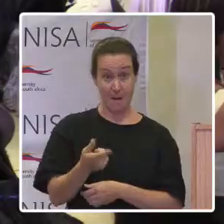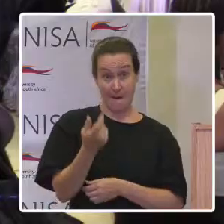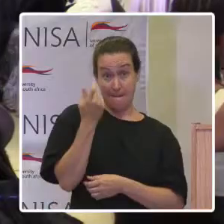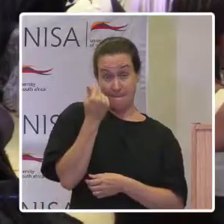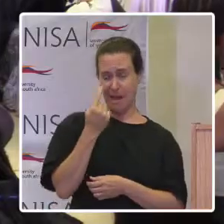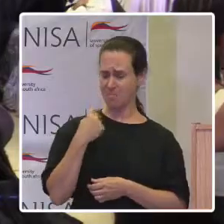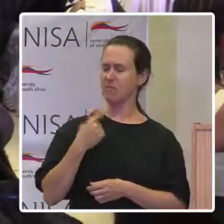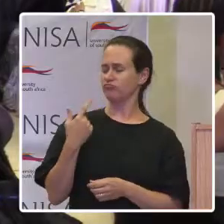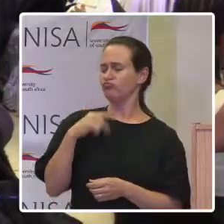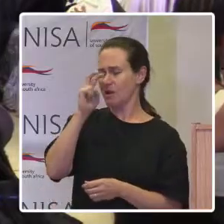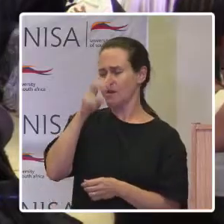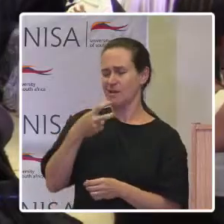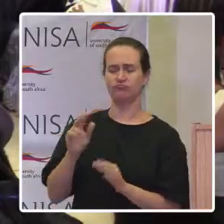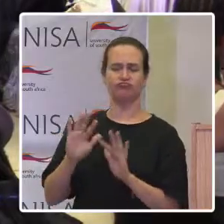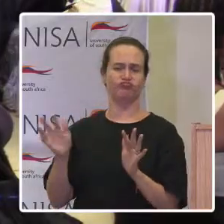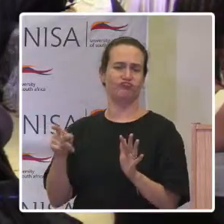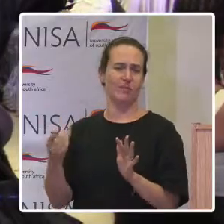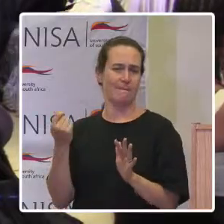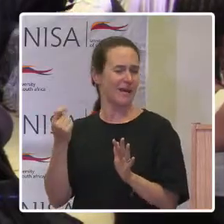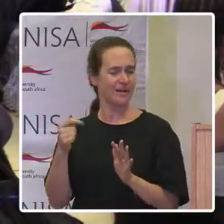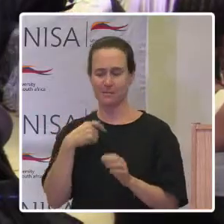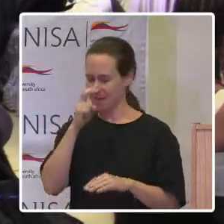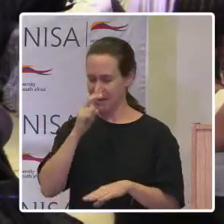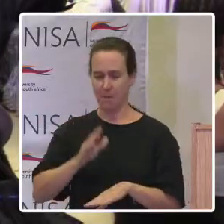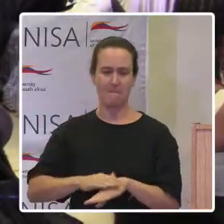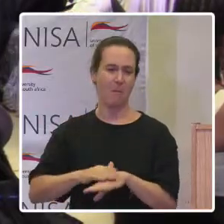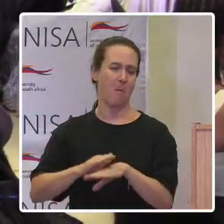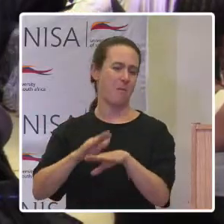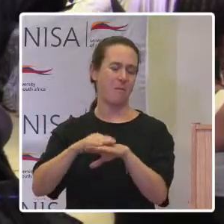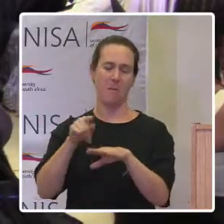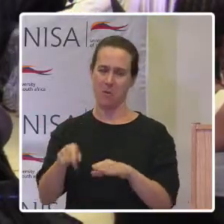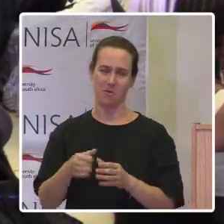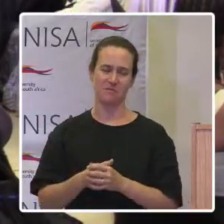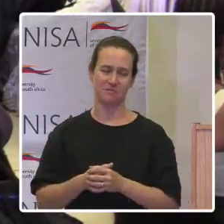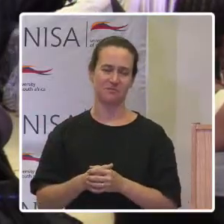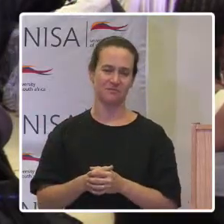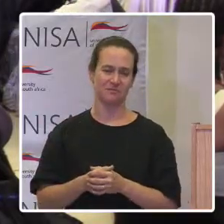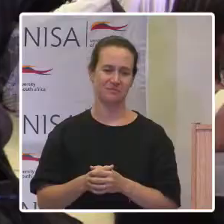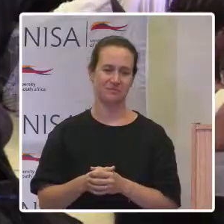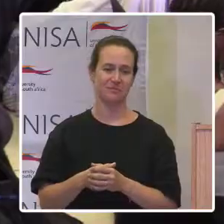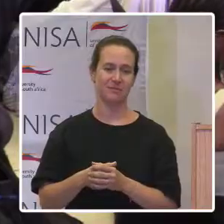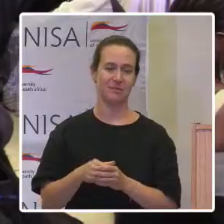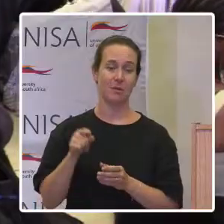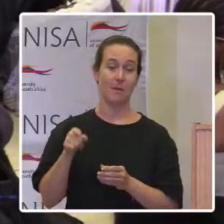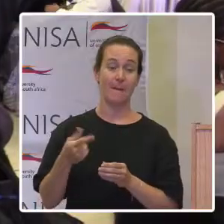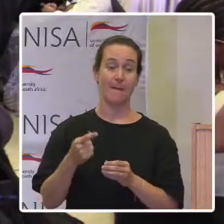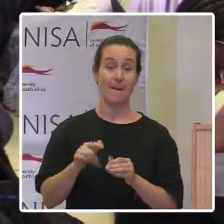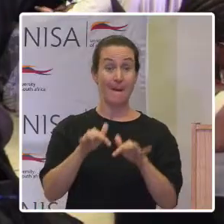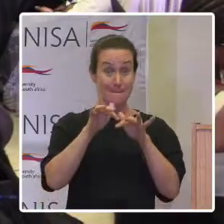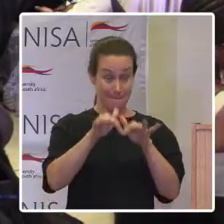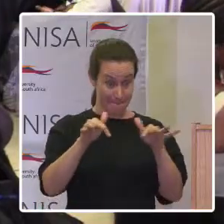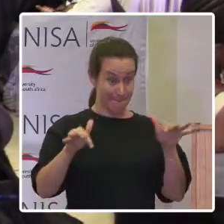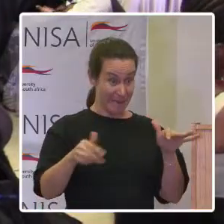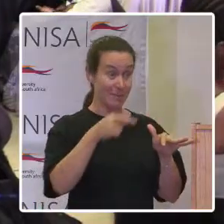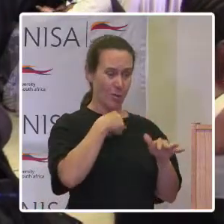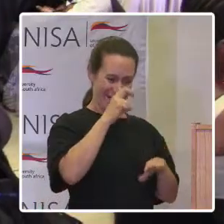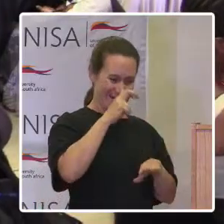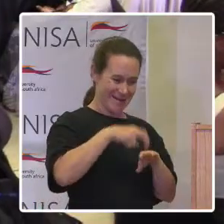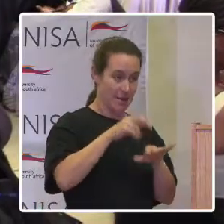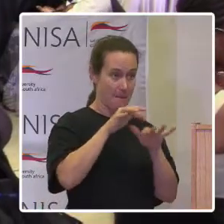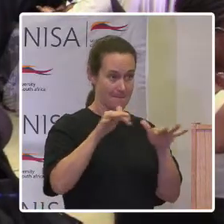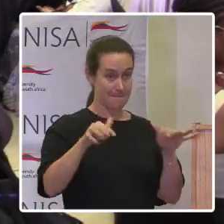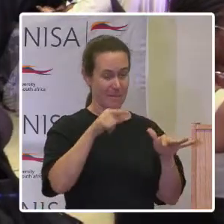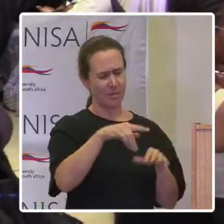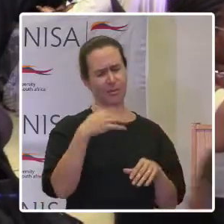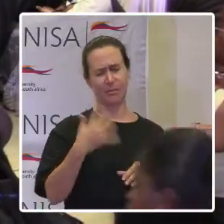only capital. And when people talk about capital, they are so obsessed with money. People are capital. The